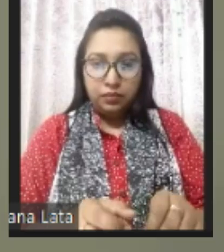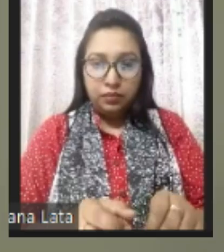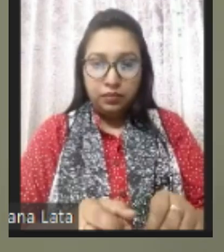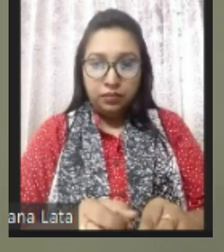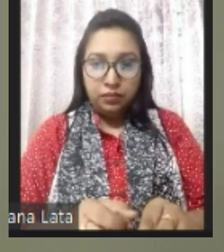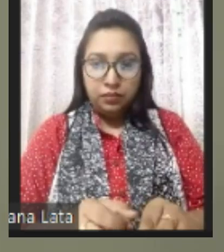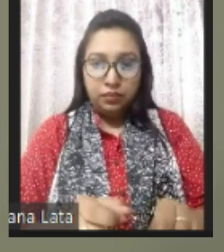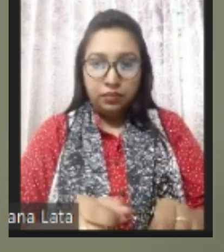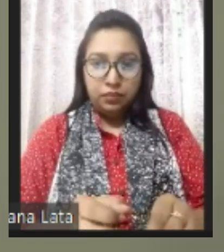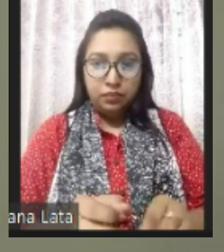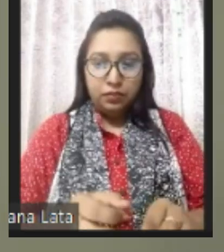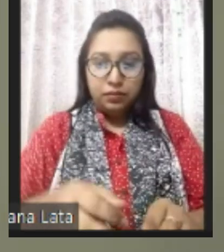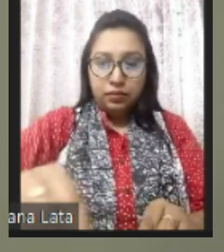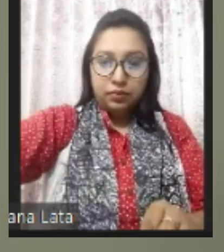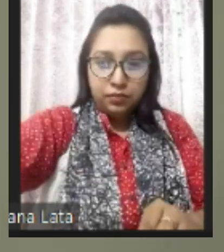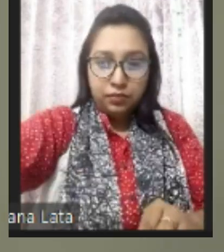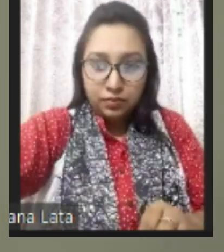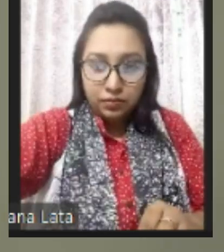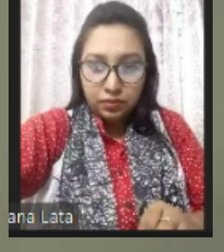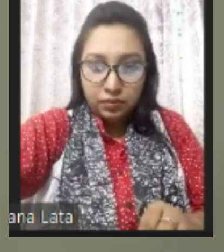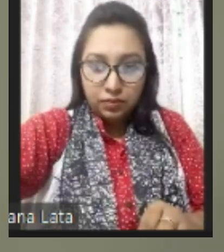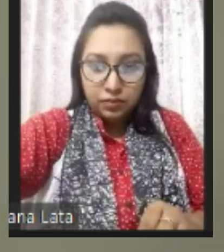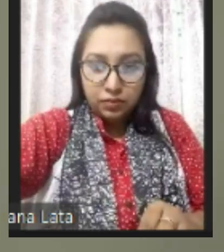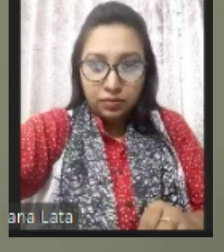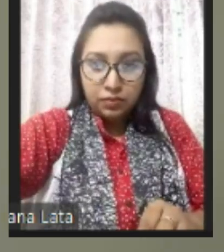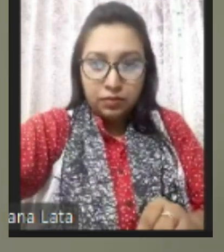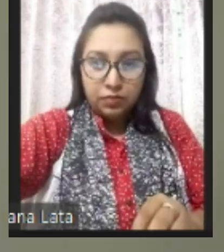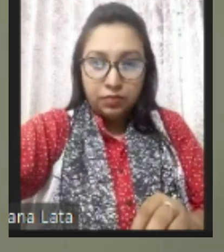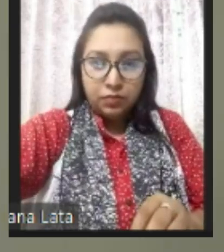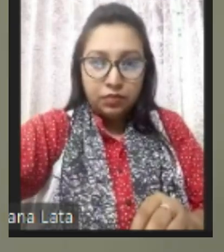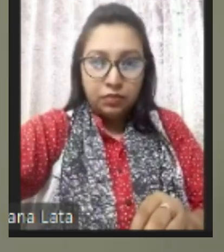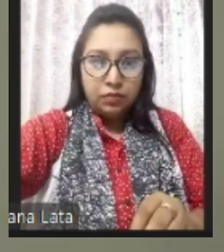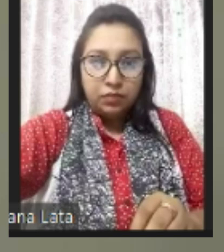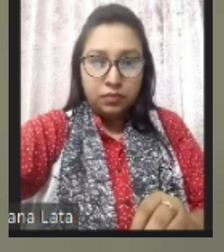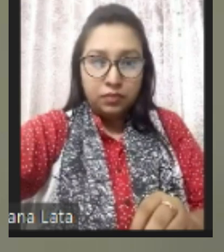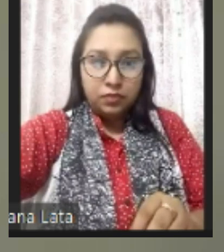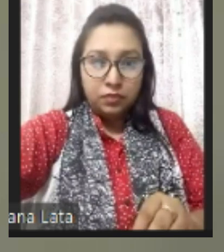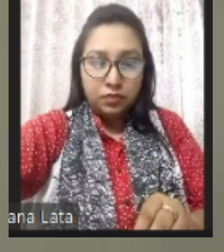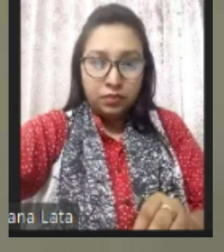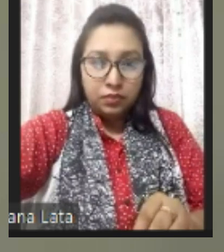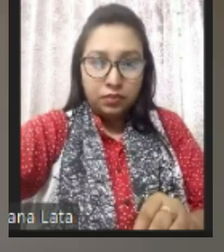Gunilla, I think you are a co-host, so you should be able to share your slides.